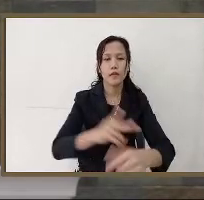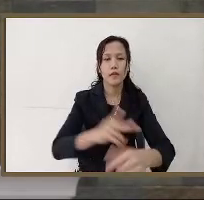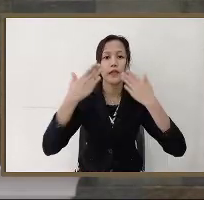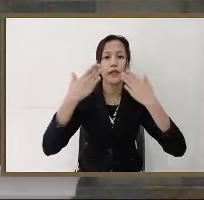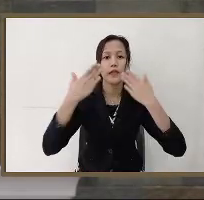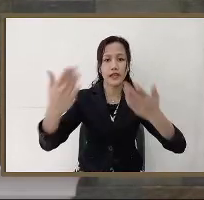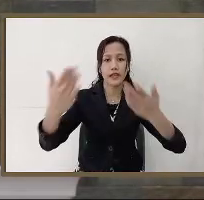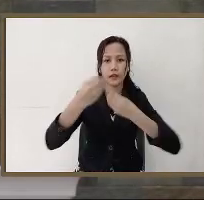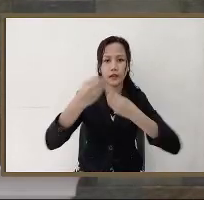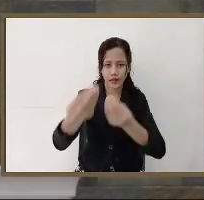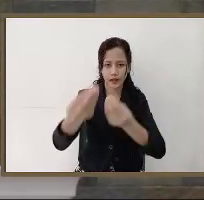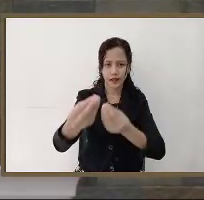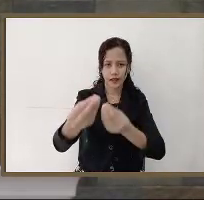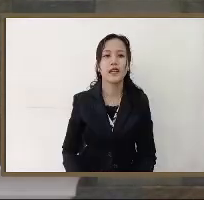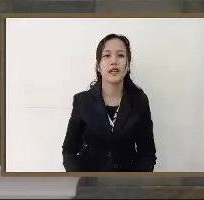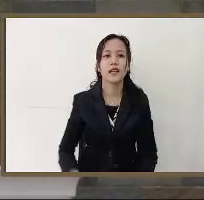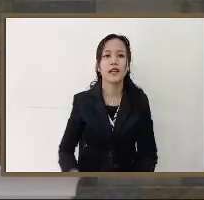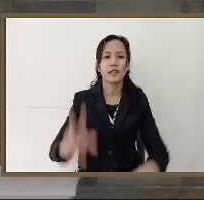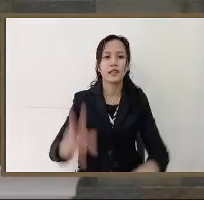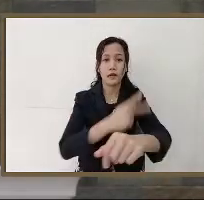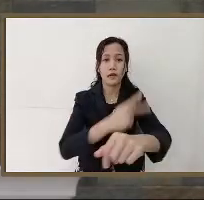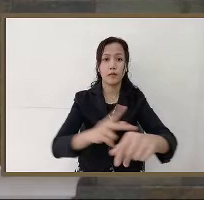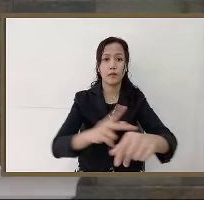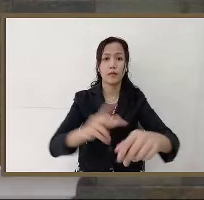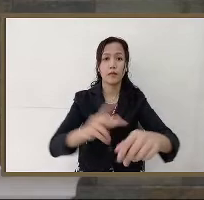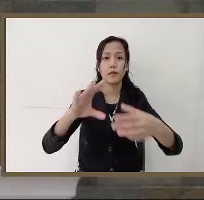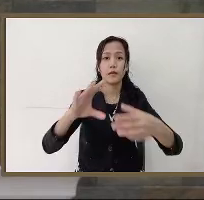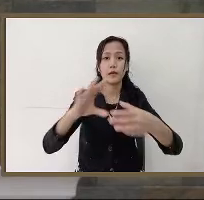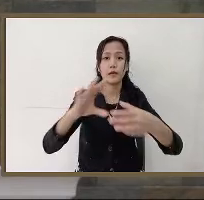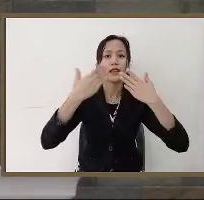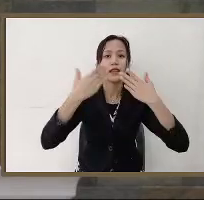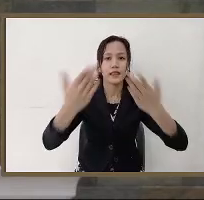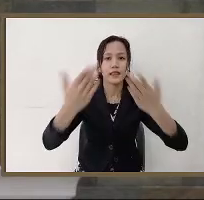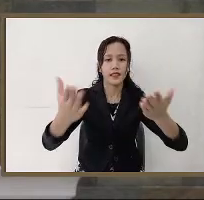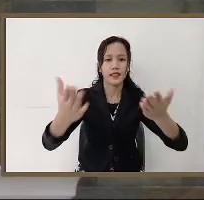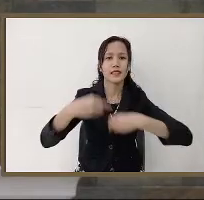Okay? David's Psalm of Thanksgiving, that can be seen